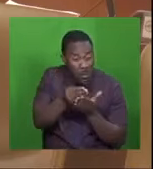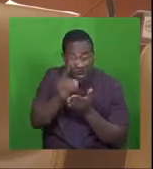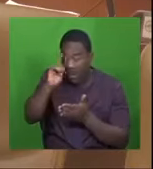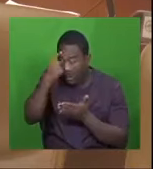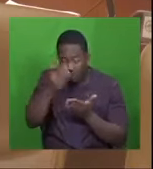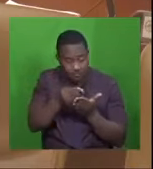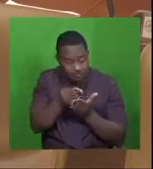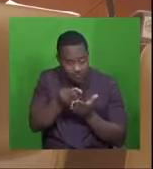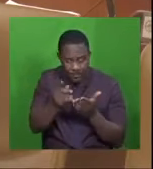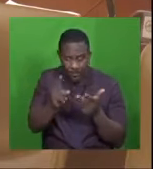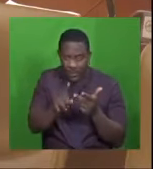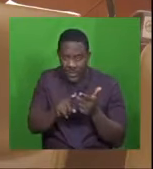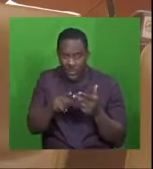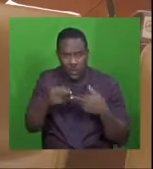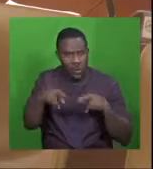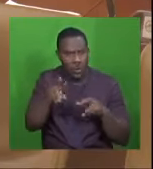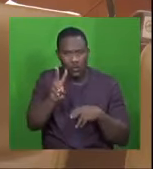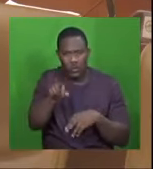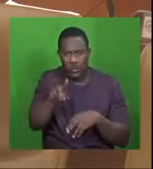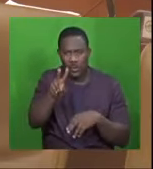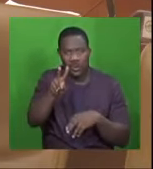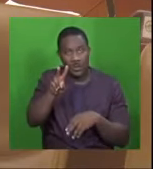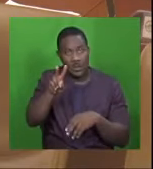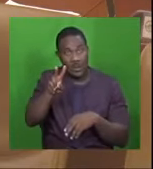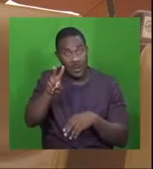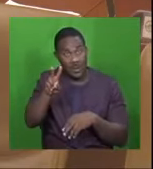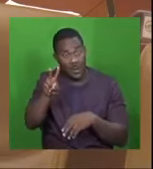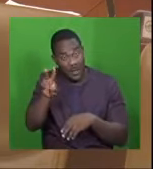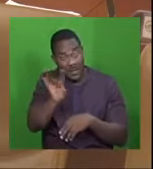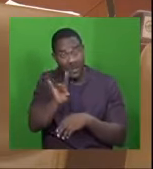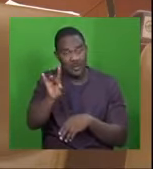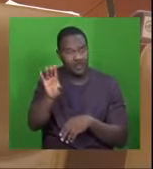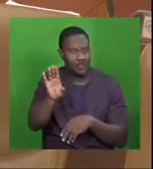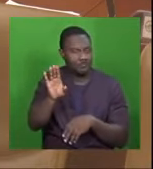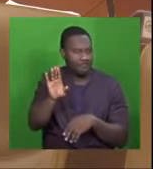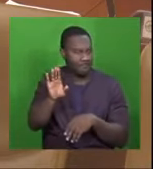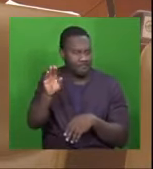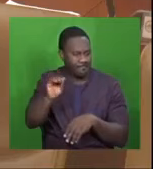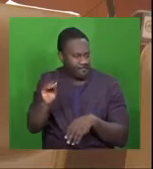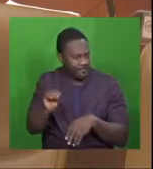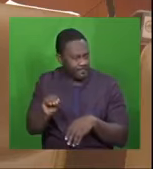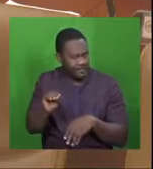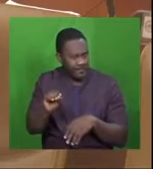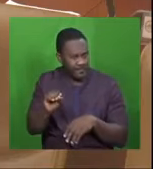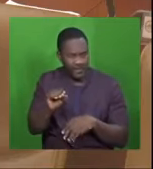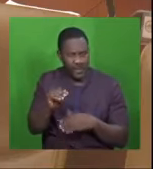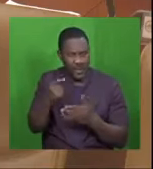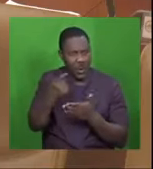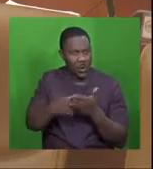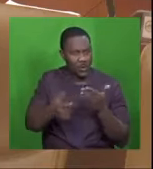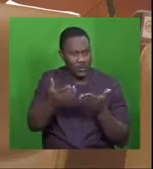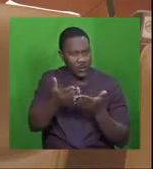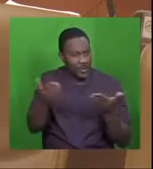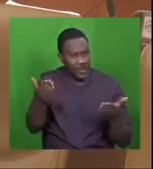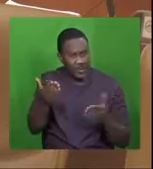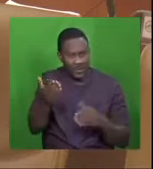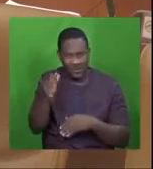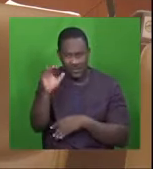of 2.8%. We also want to end inflation at the end of December in the region